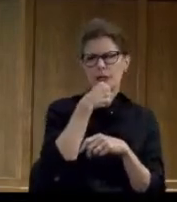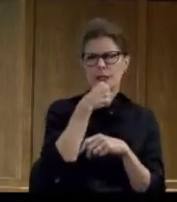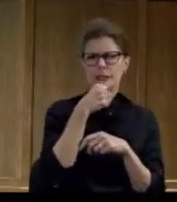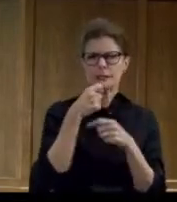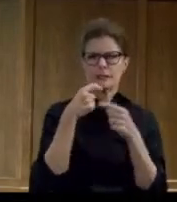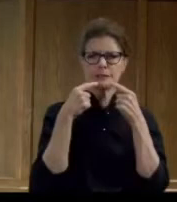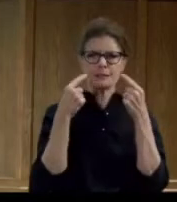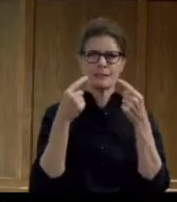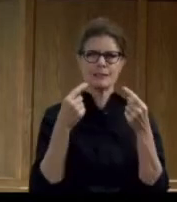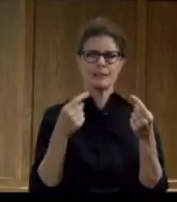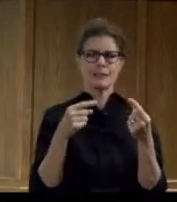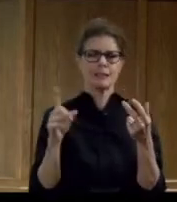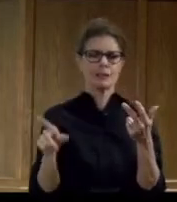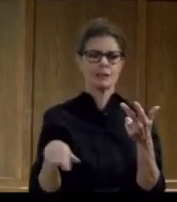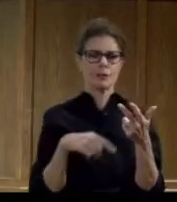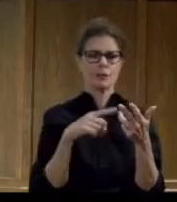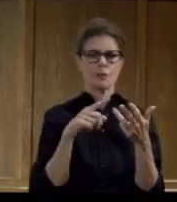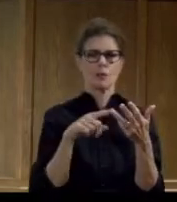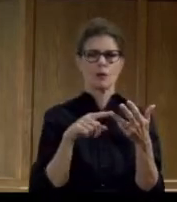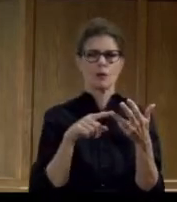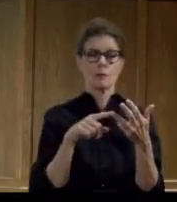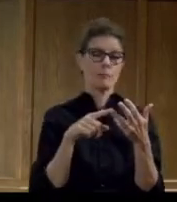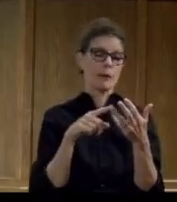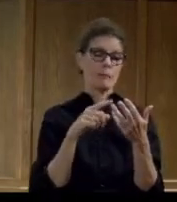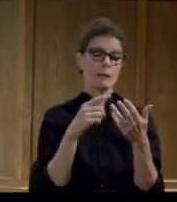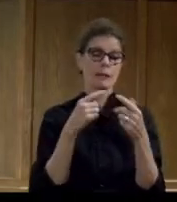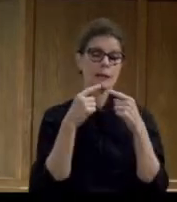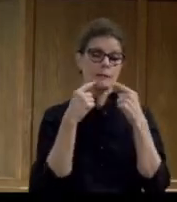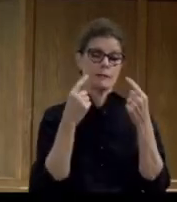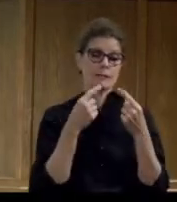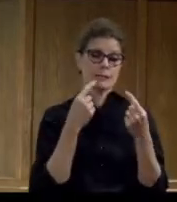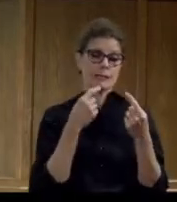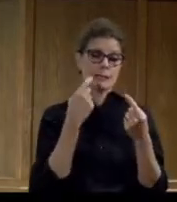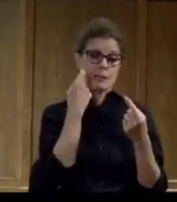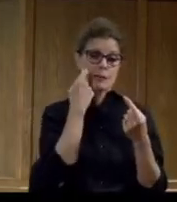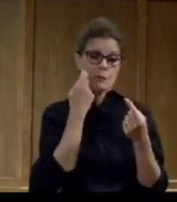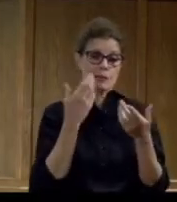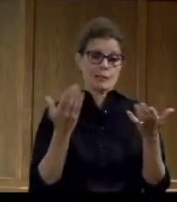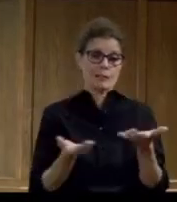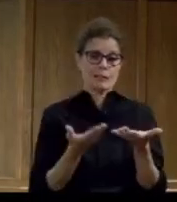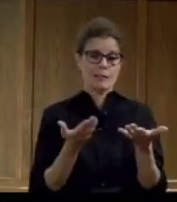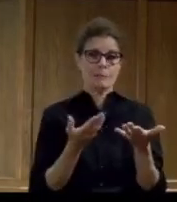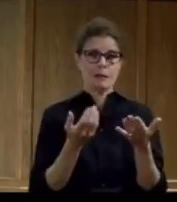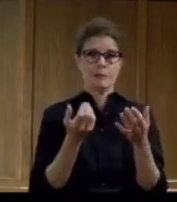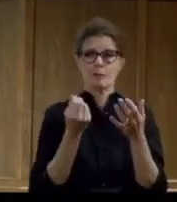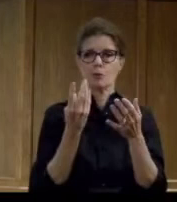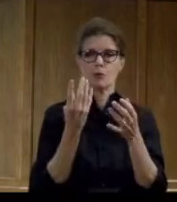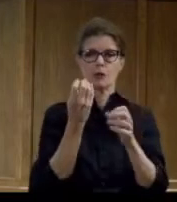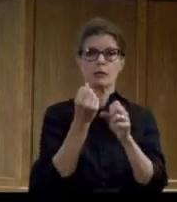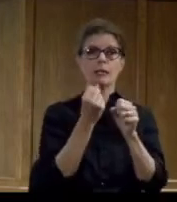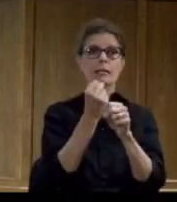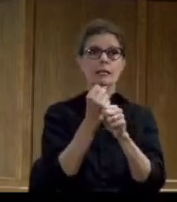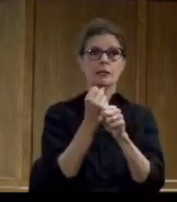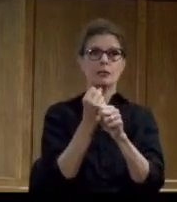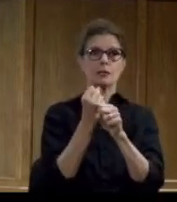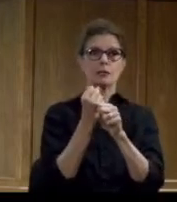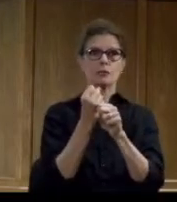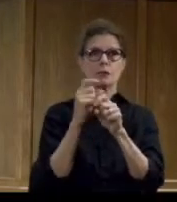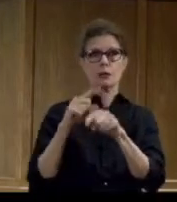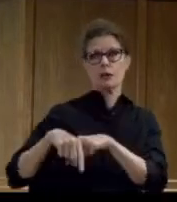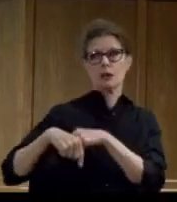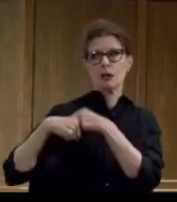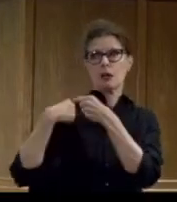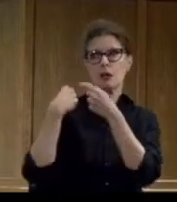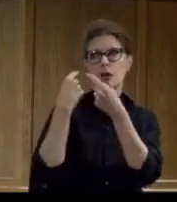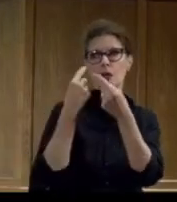And maybe it's not just in the past, maybe it's in the present, but for years you have hoarded the resources that God